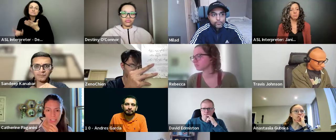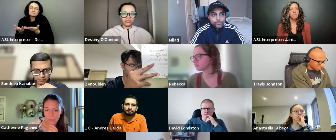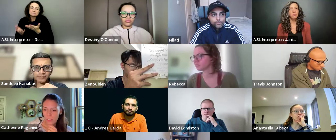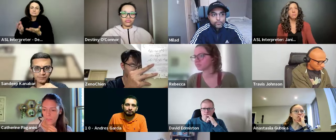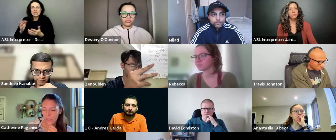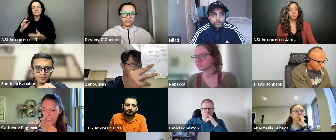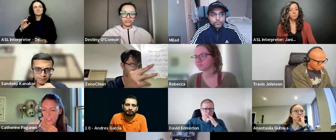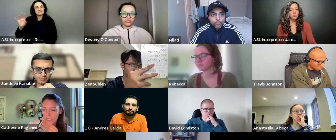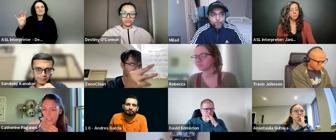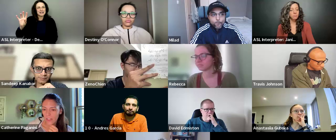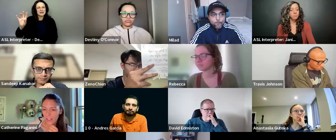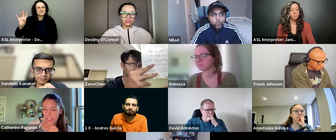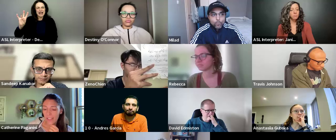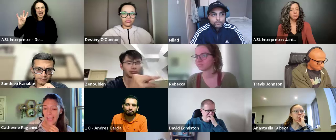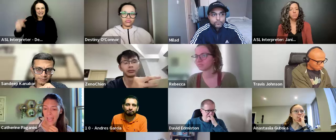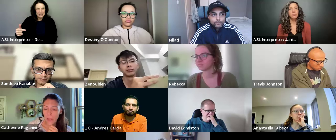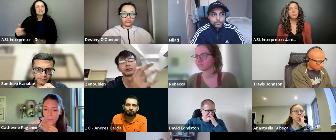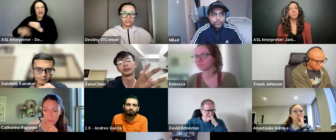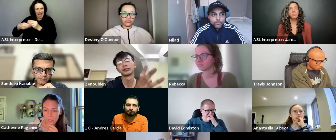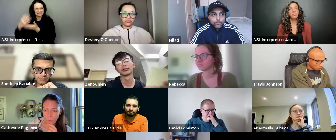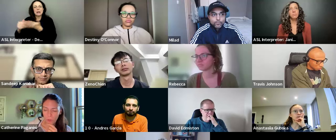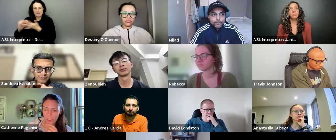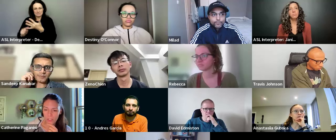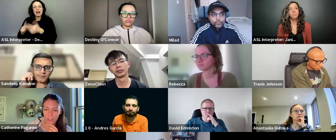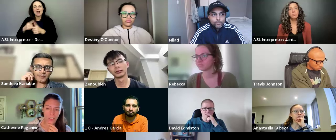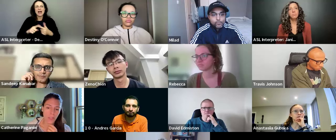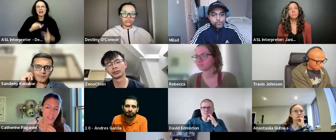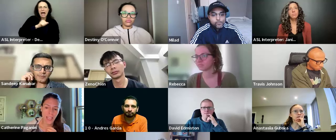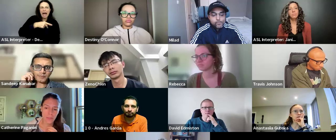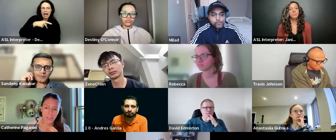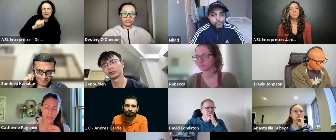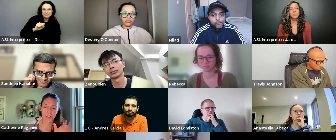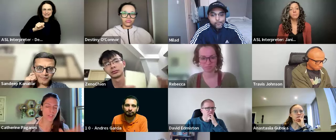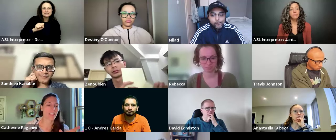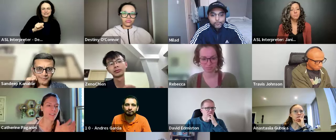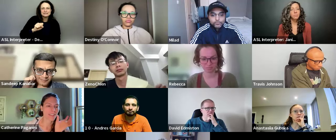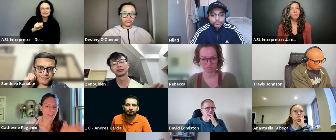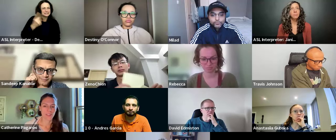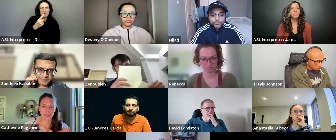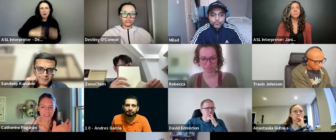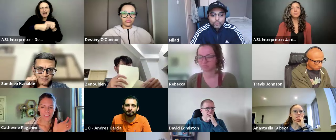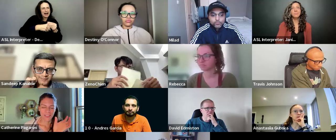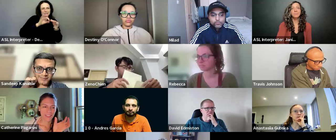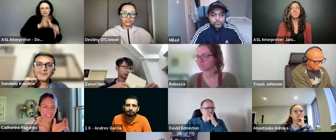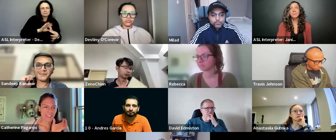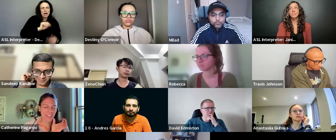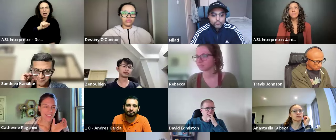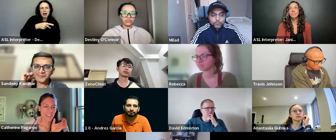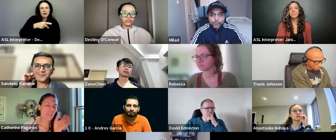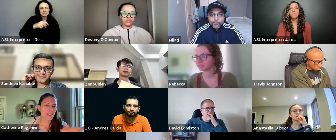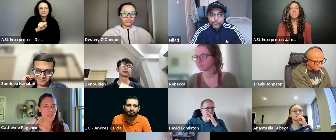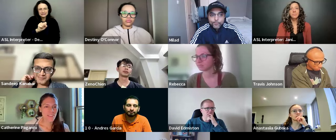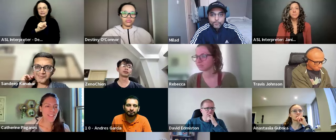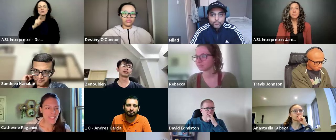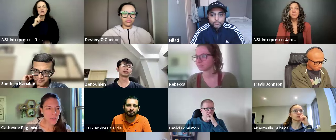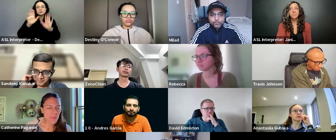Anastasia added a bunch of things in there, and then the apps, someone started with the apps, and they're just like